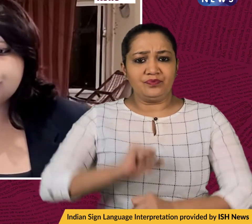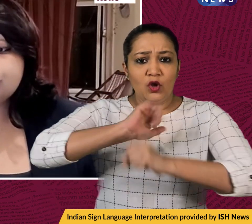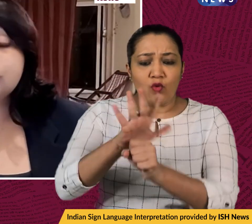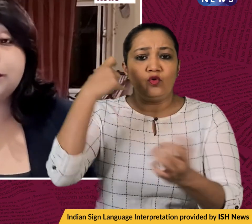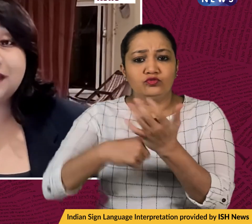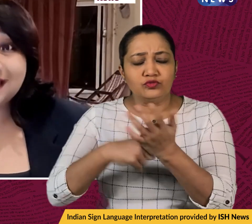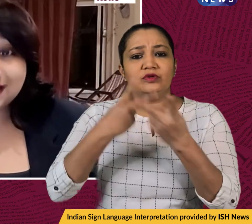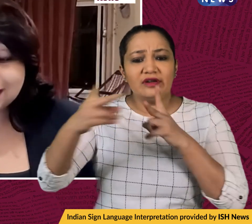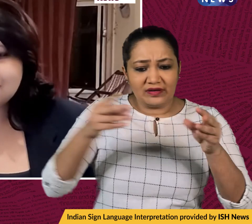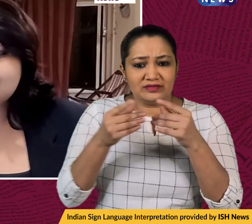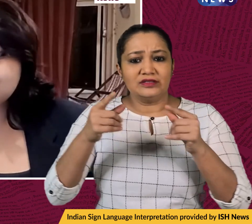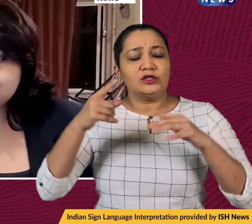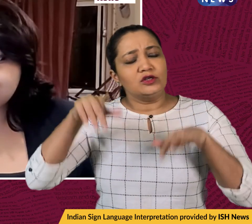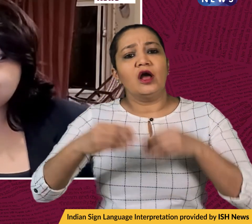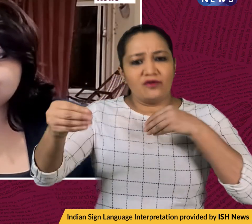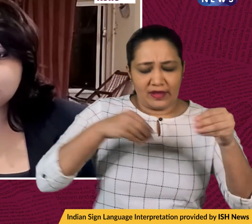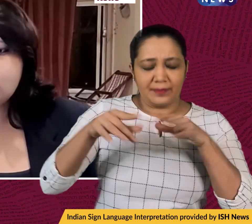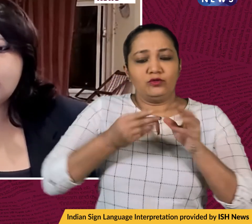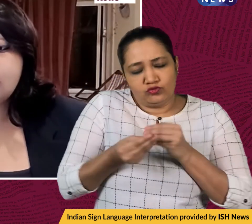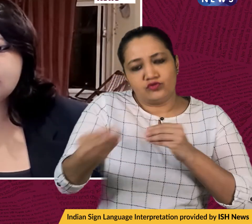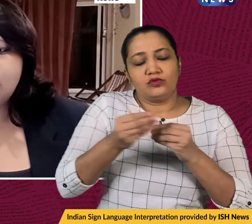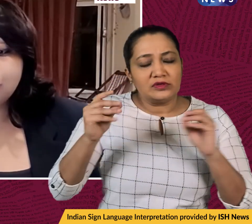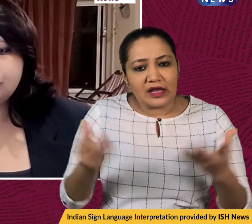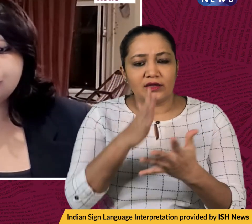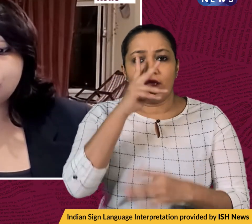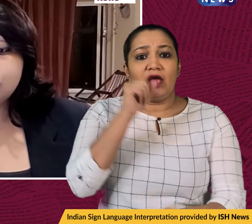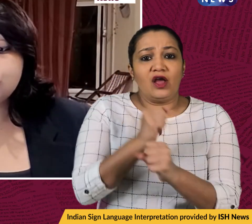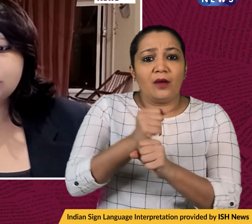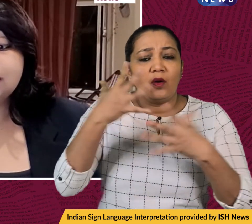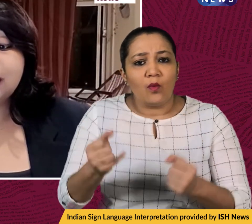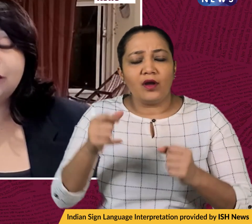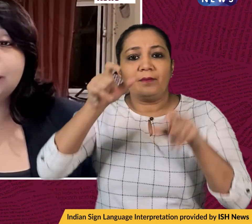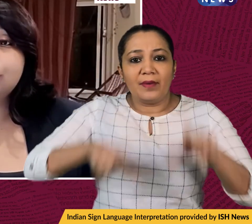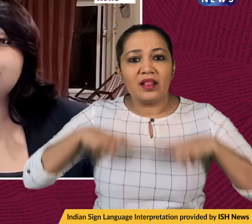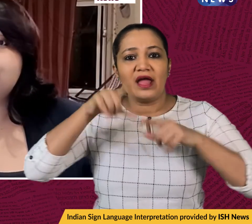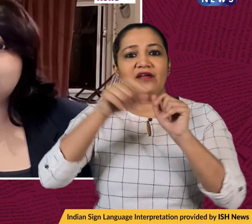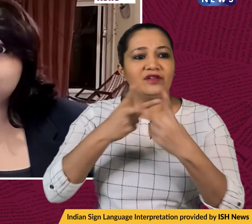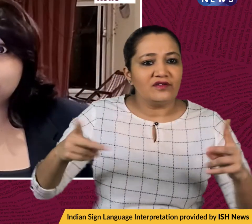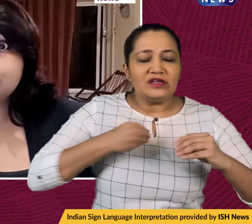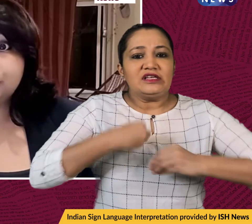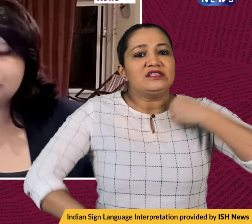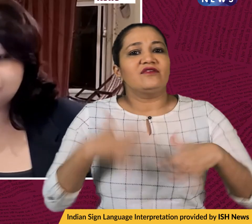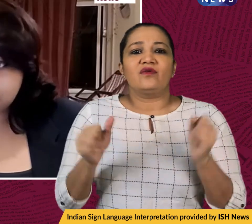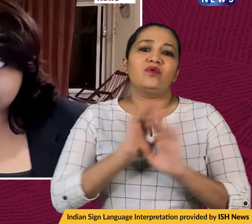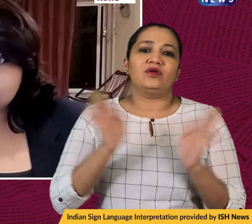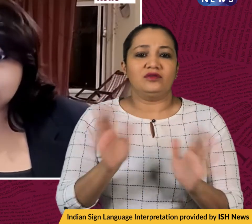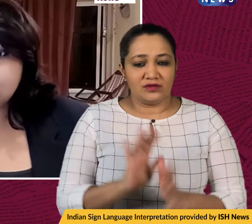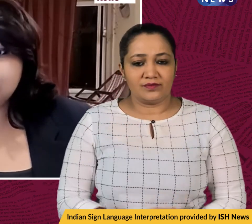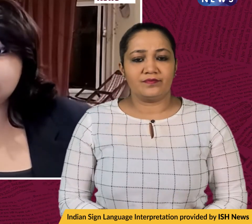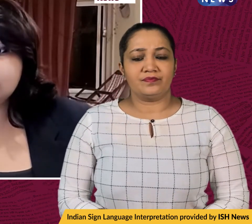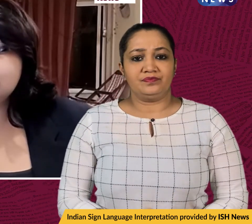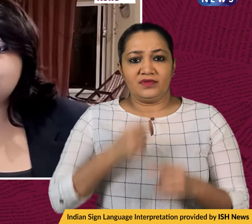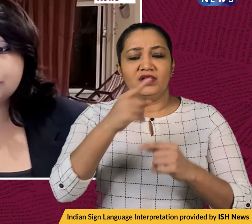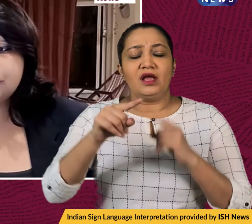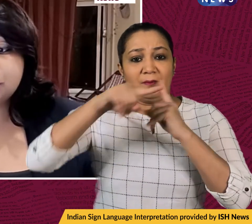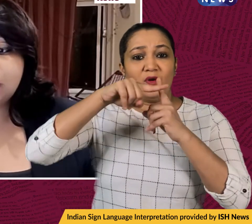COVID restrictions will be eased as soon as possible, as the government does not want the livelihoods of people to be affected. Now,